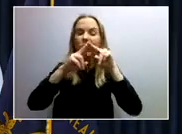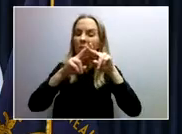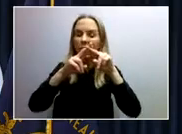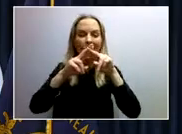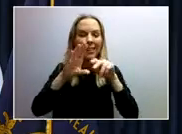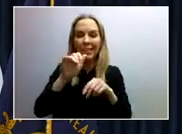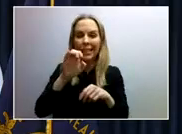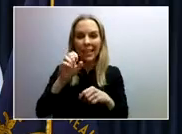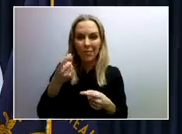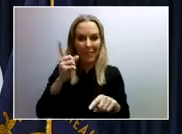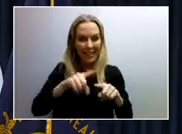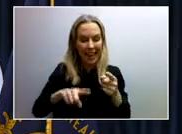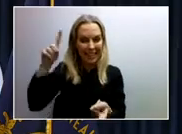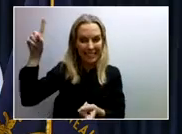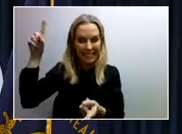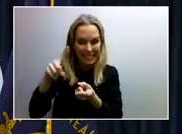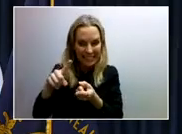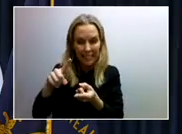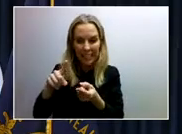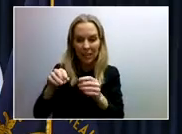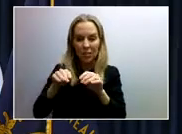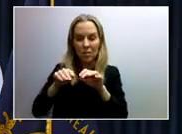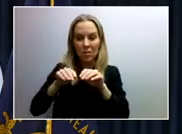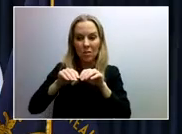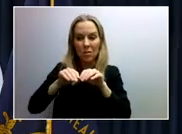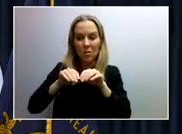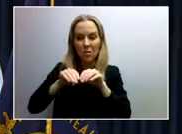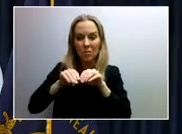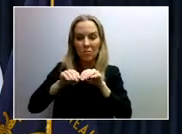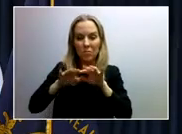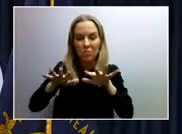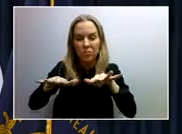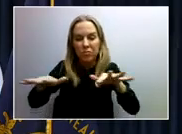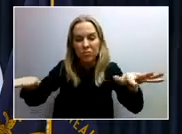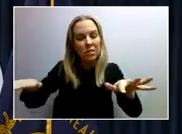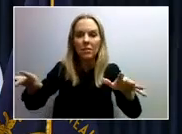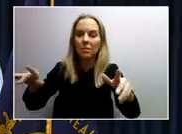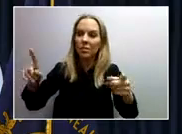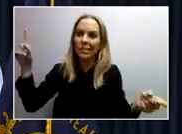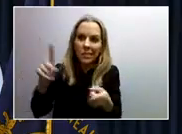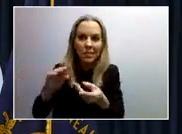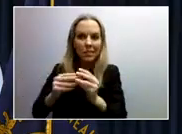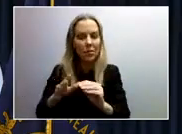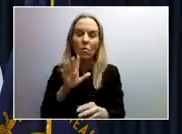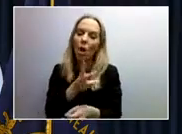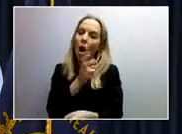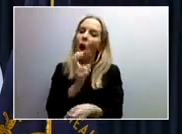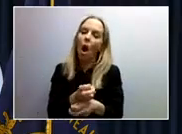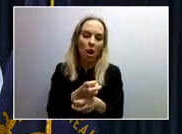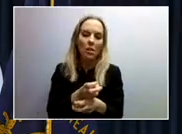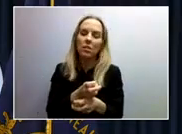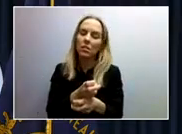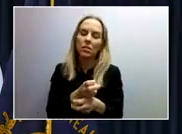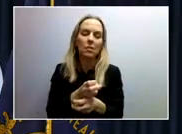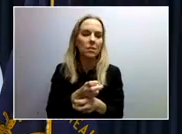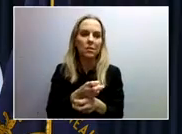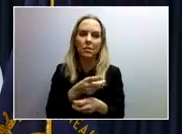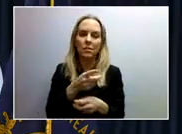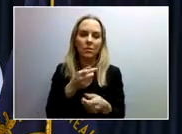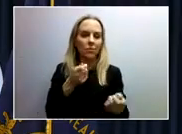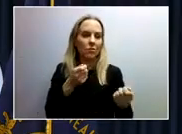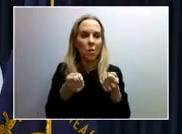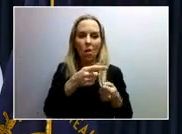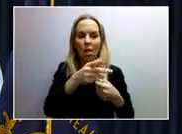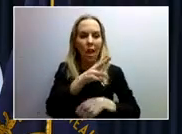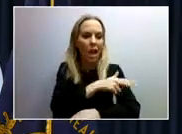lessen the growth and the spread, we're going to have a real hard time in our hospitals with the number of people